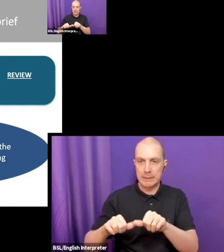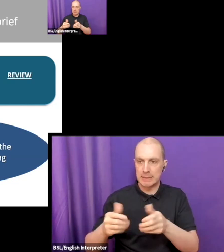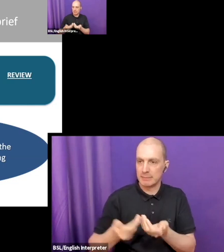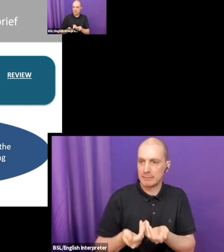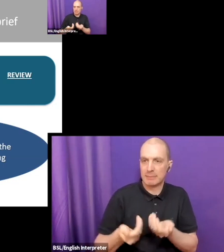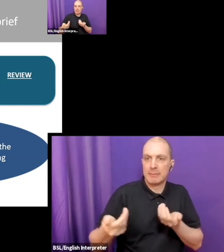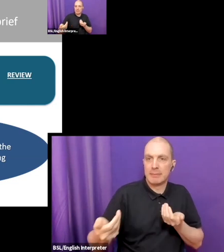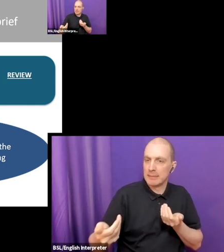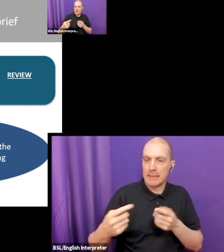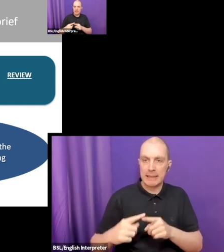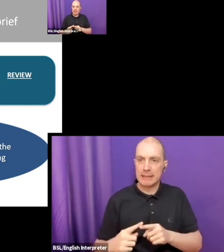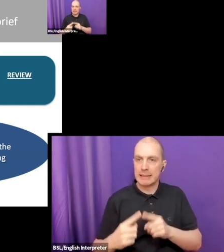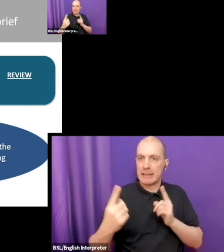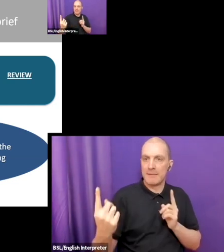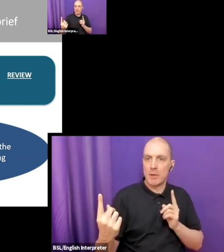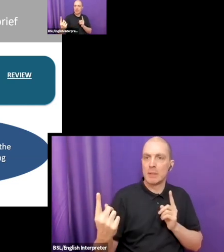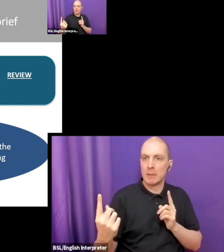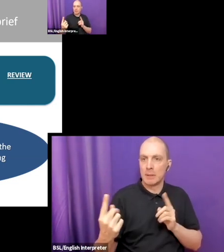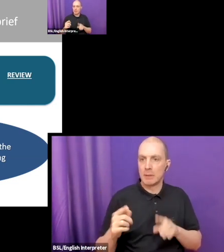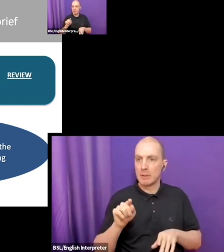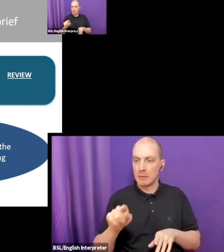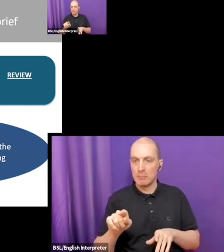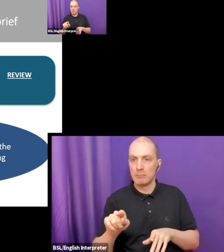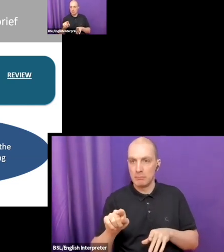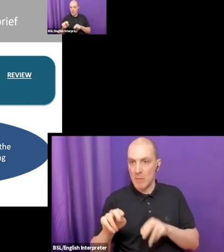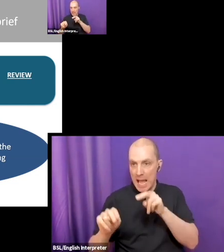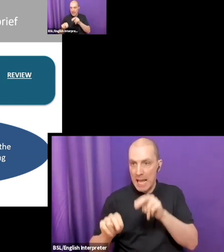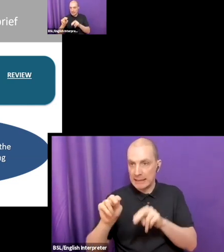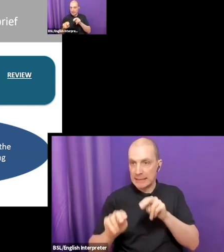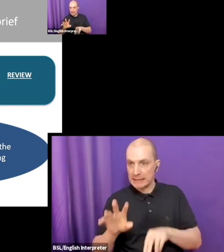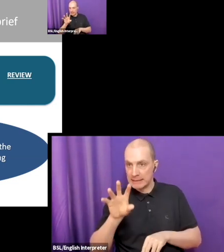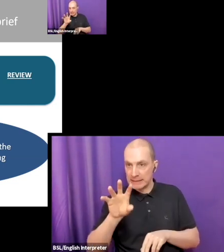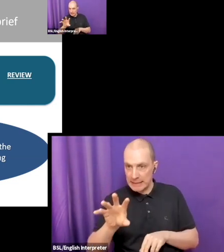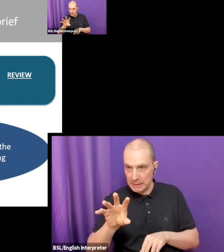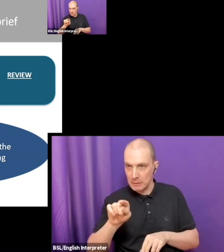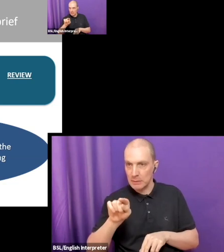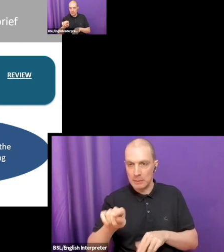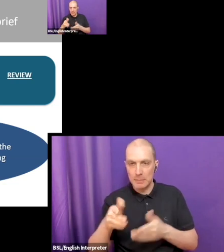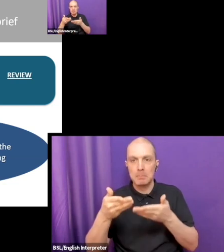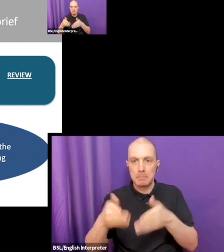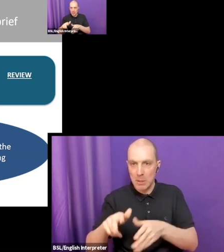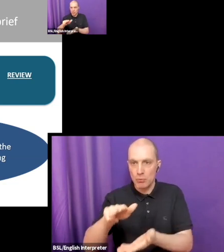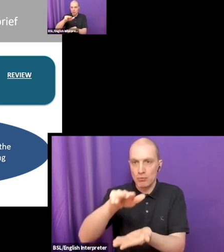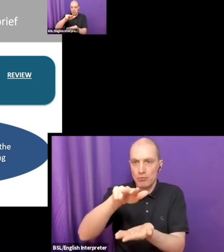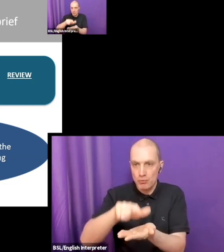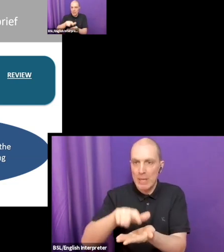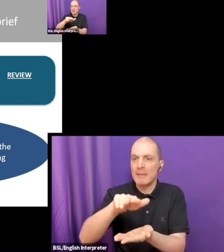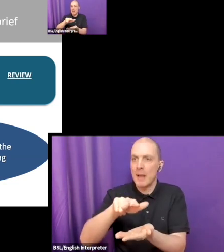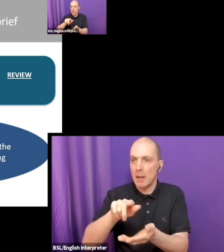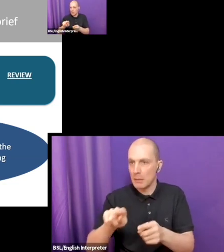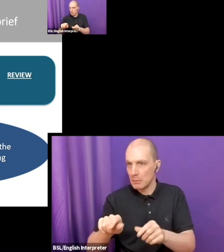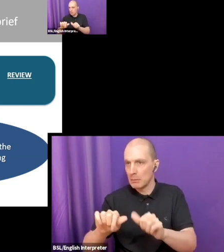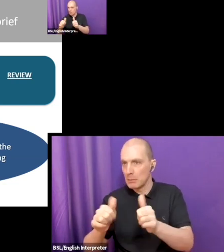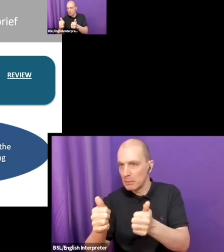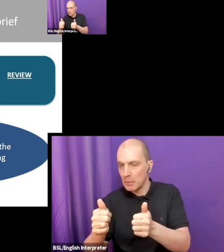the obligations only of the states that, for example, have ratified a certain treaty.